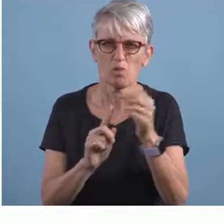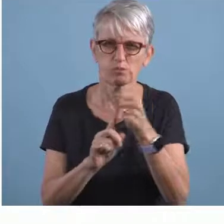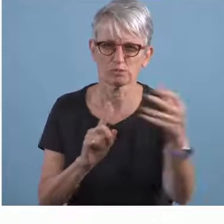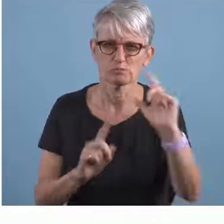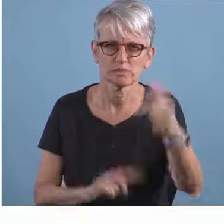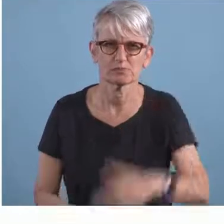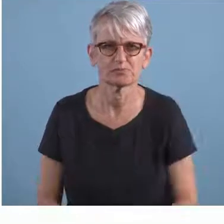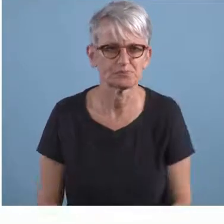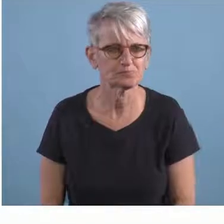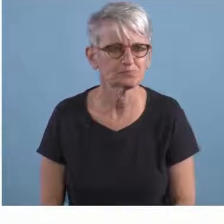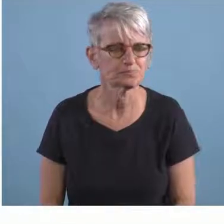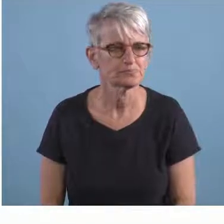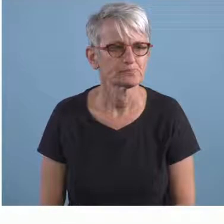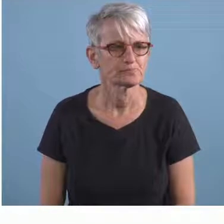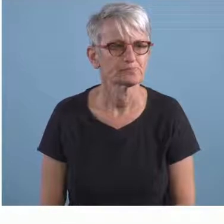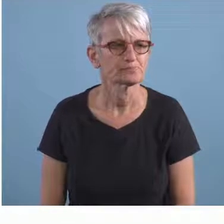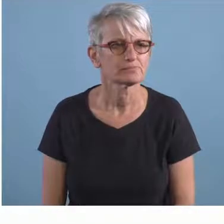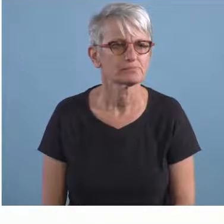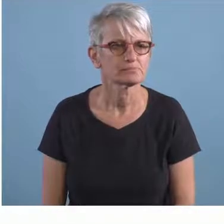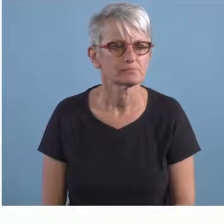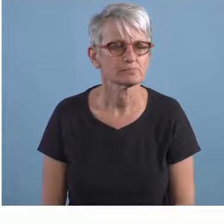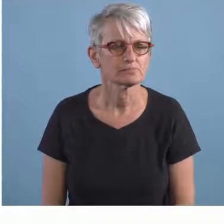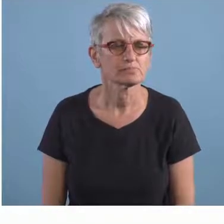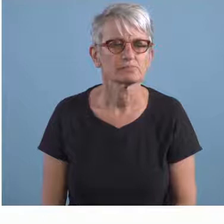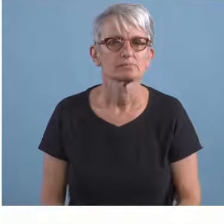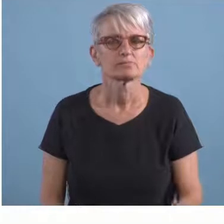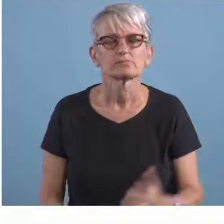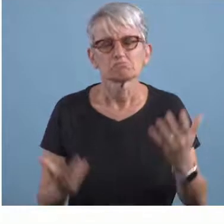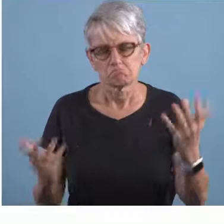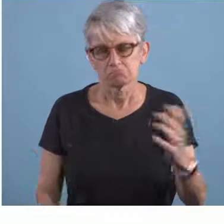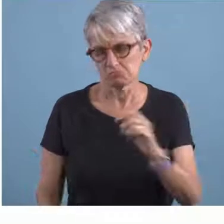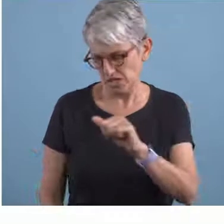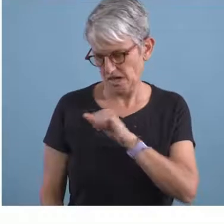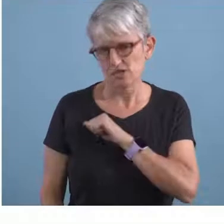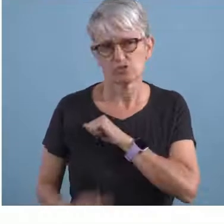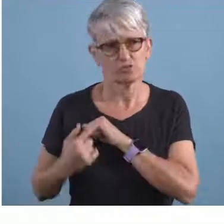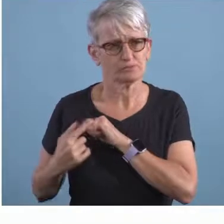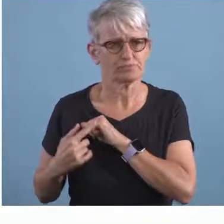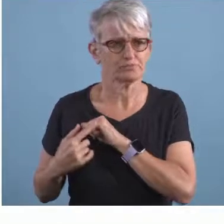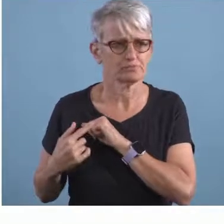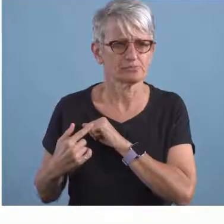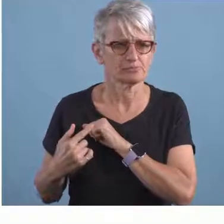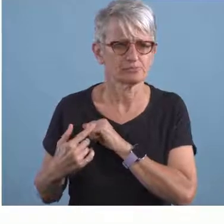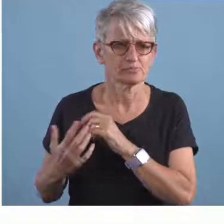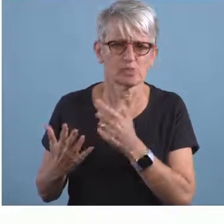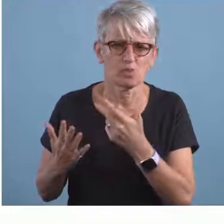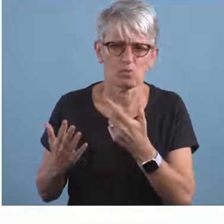later. So when it comes to attitudes, I'm kind of looking at what is and